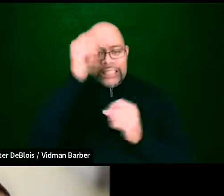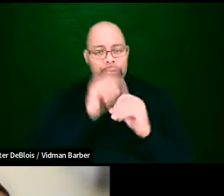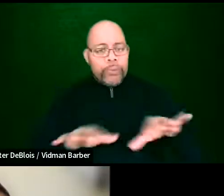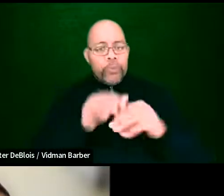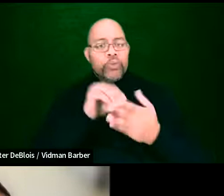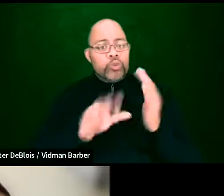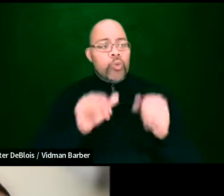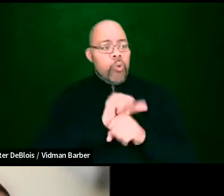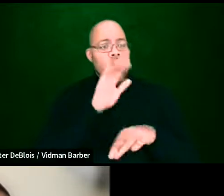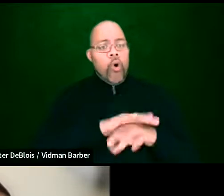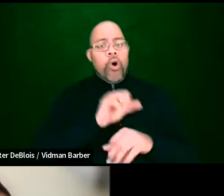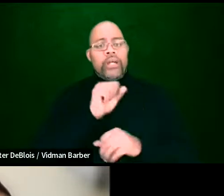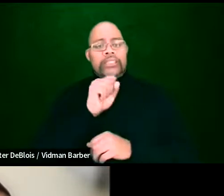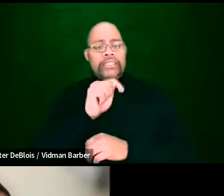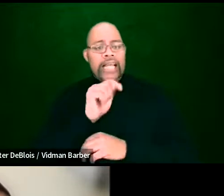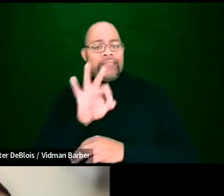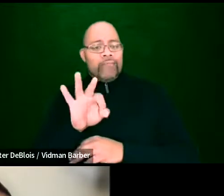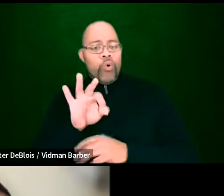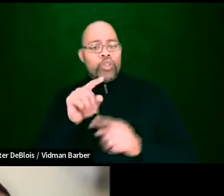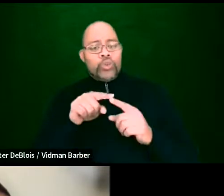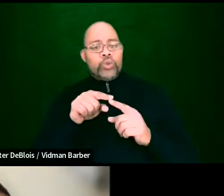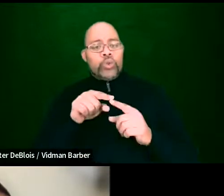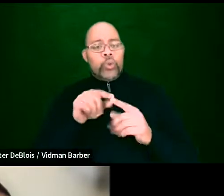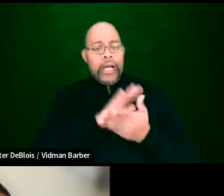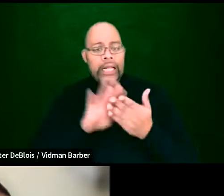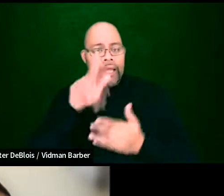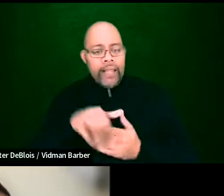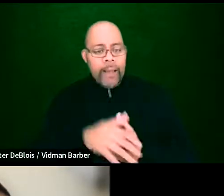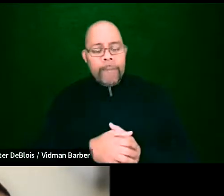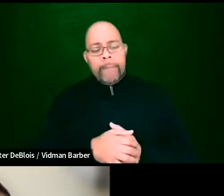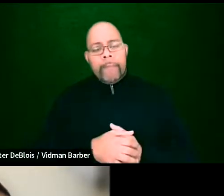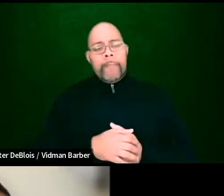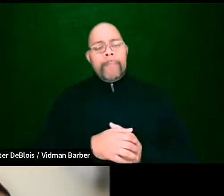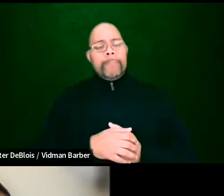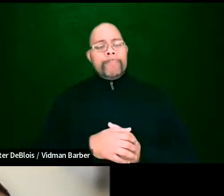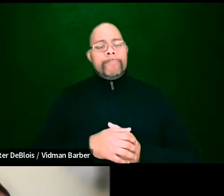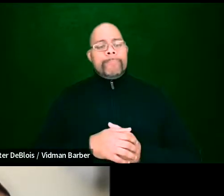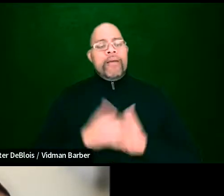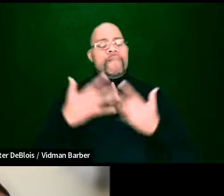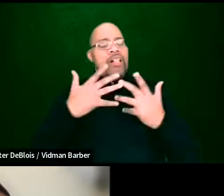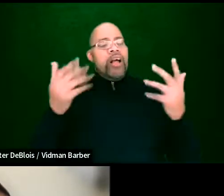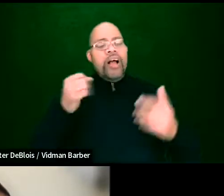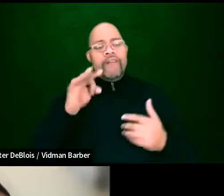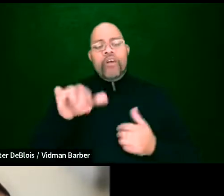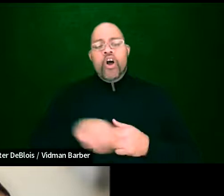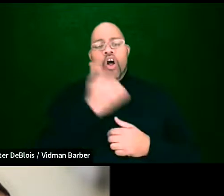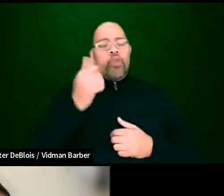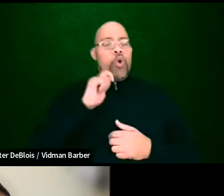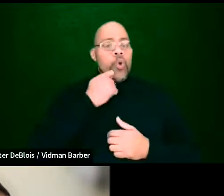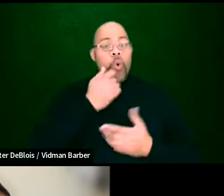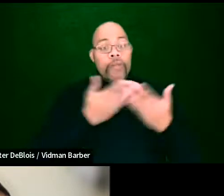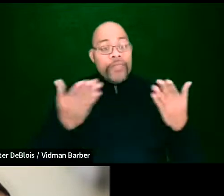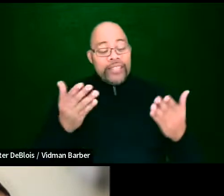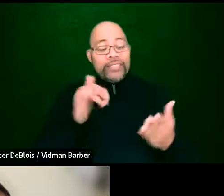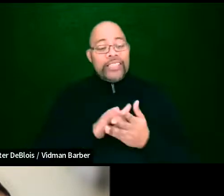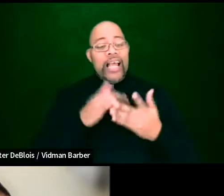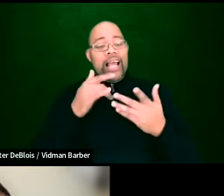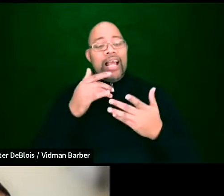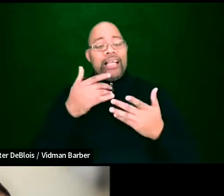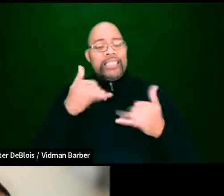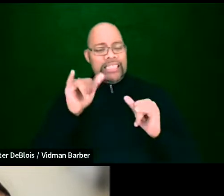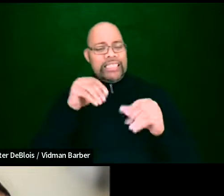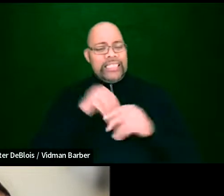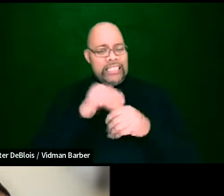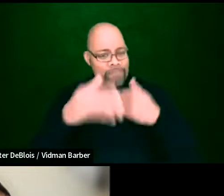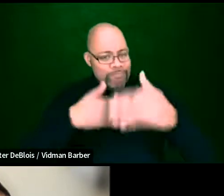are working on the task force to treat those coral diseases. There are a lot of other cool things that are still kind of like in the